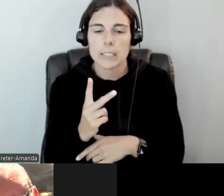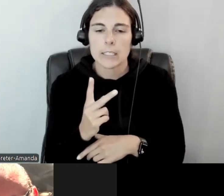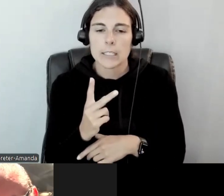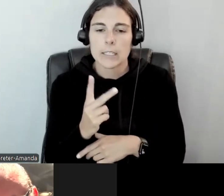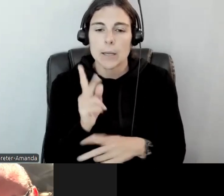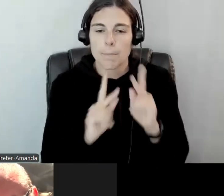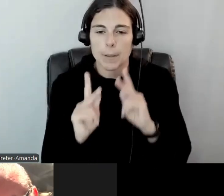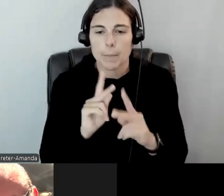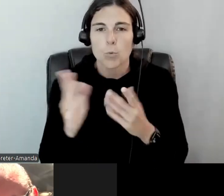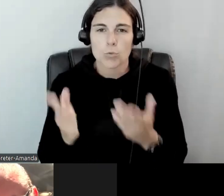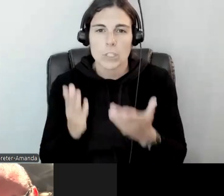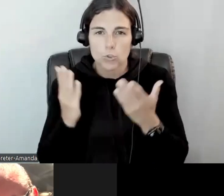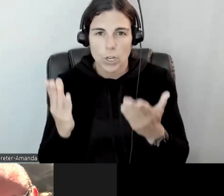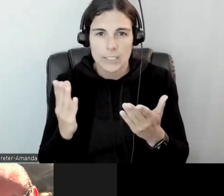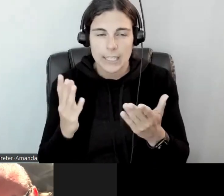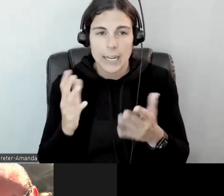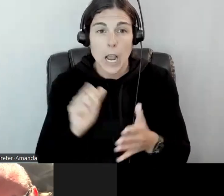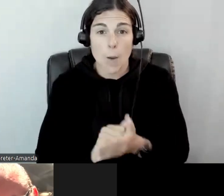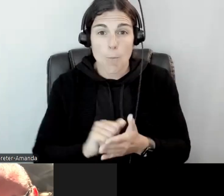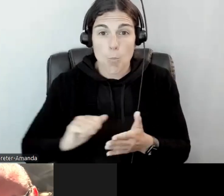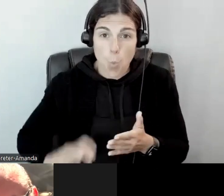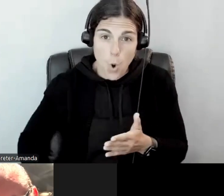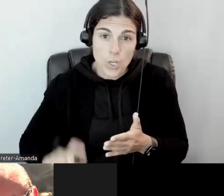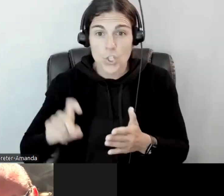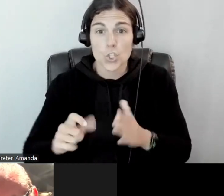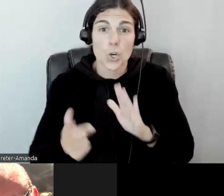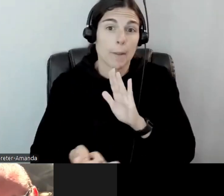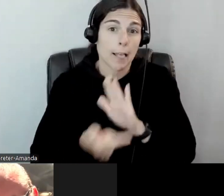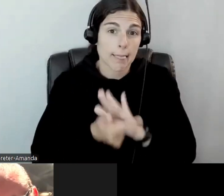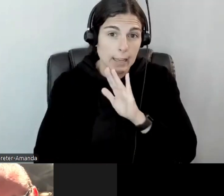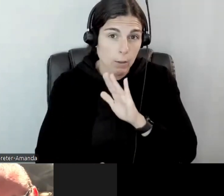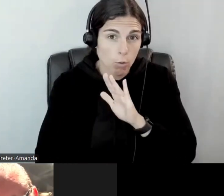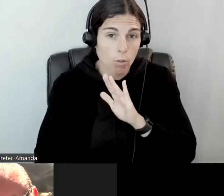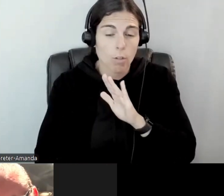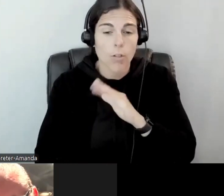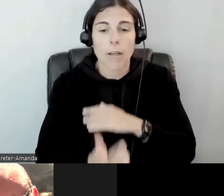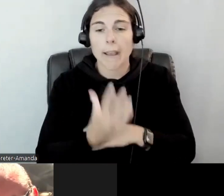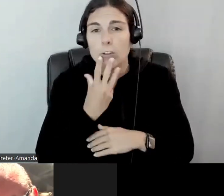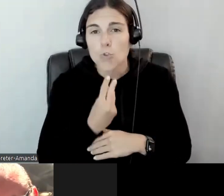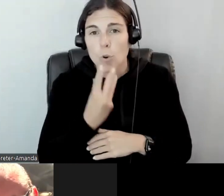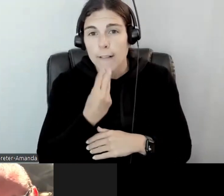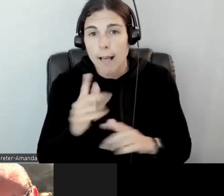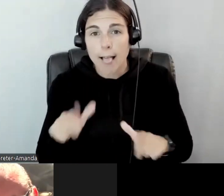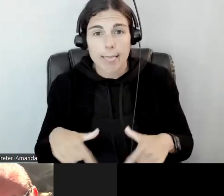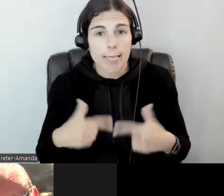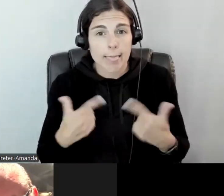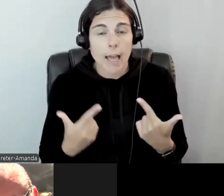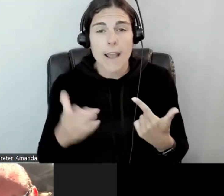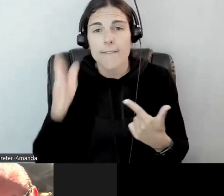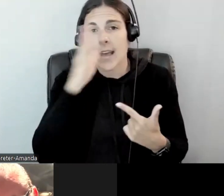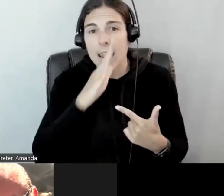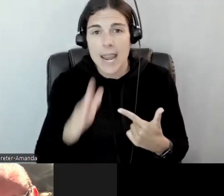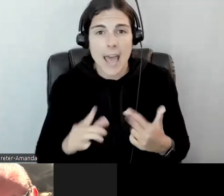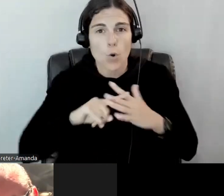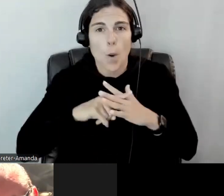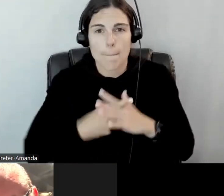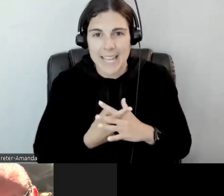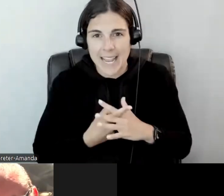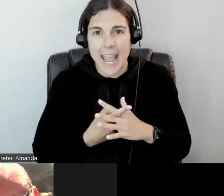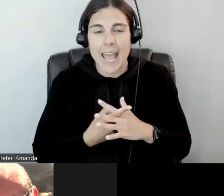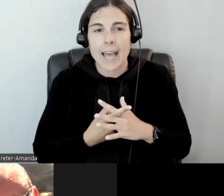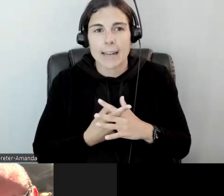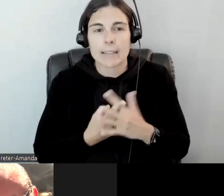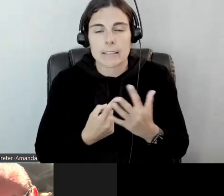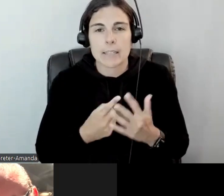that abortion should be illegal. In Judaism, life never began at conception. The